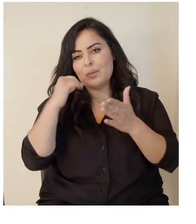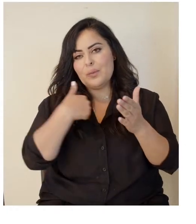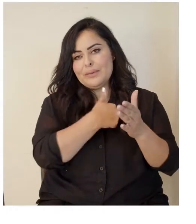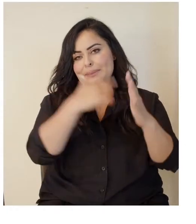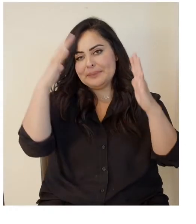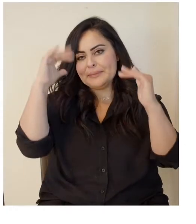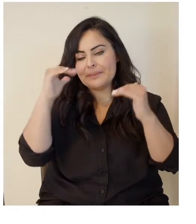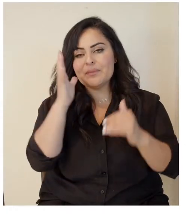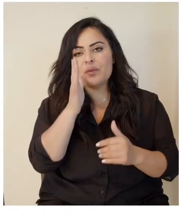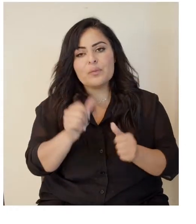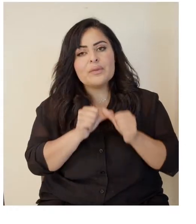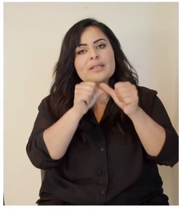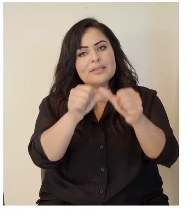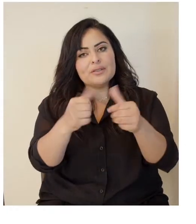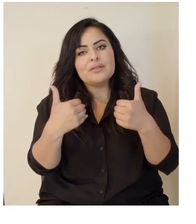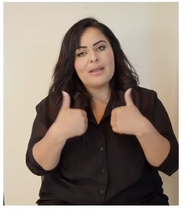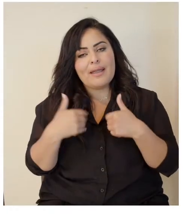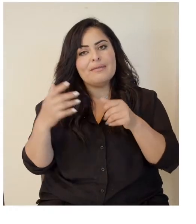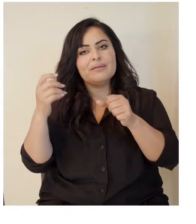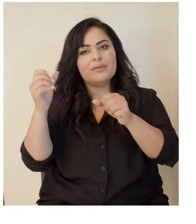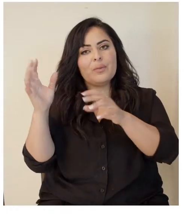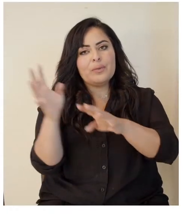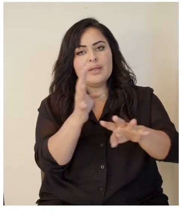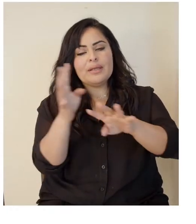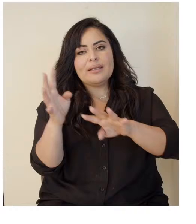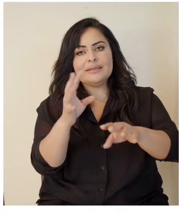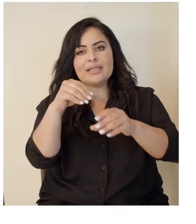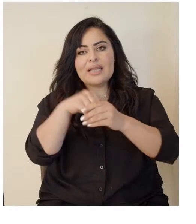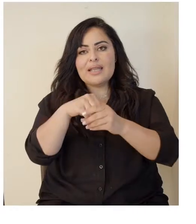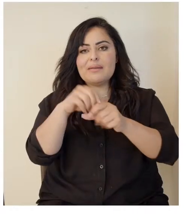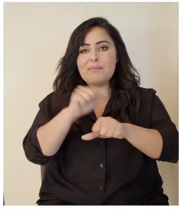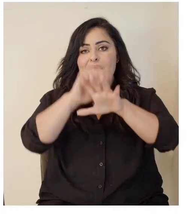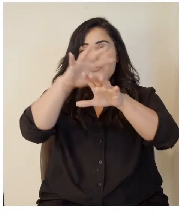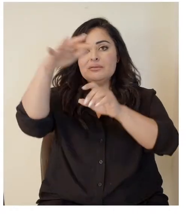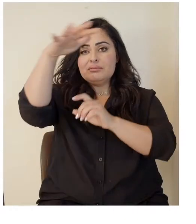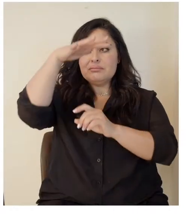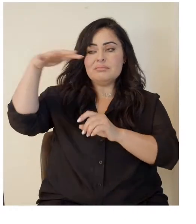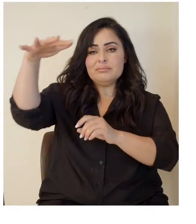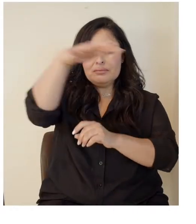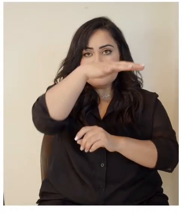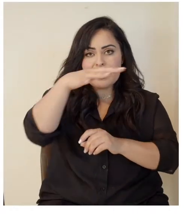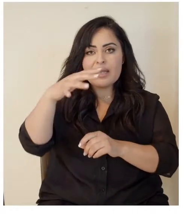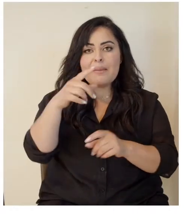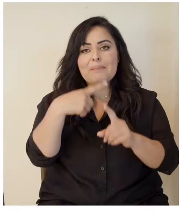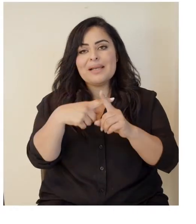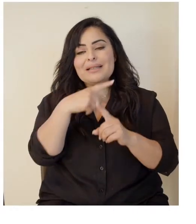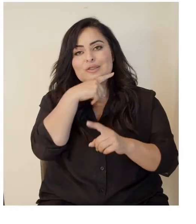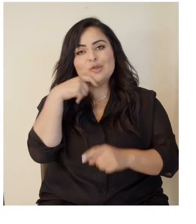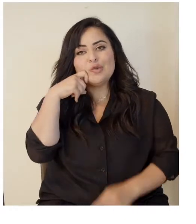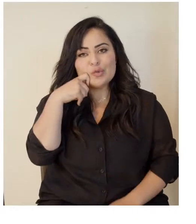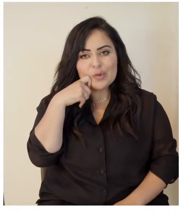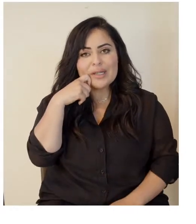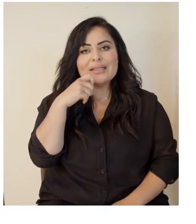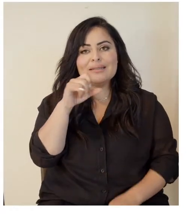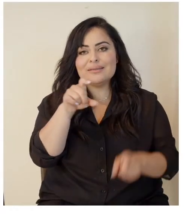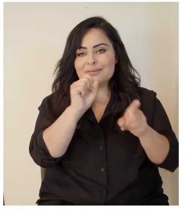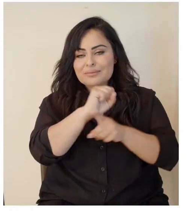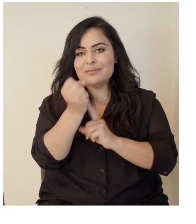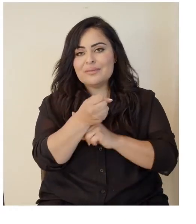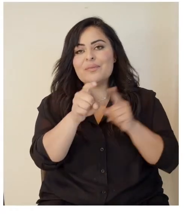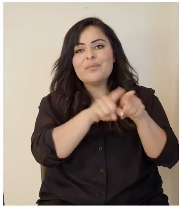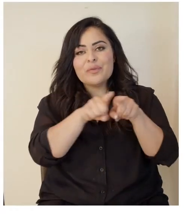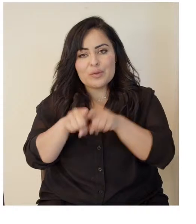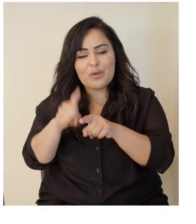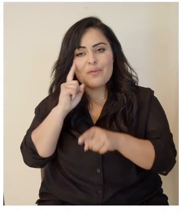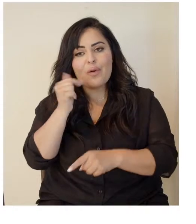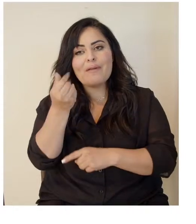continue to have some of those gusty conditions at the higher elevations. We will continue to have those dry conditions at least for the next few days.